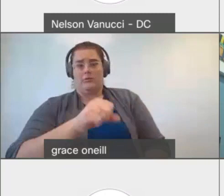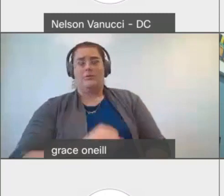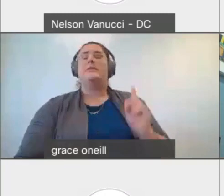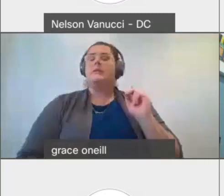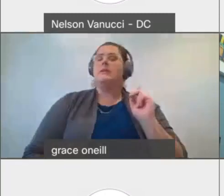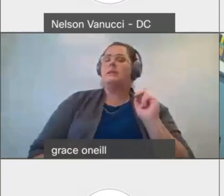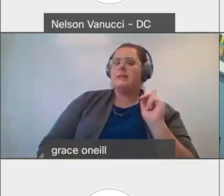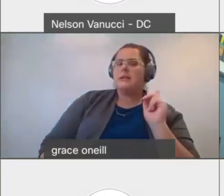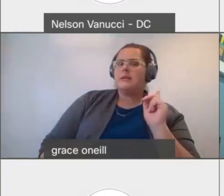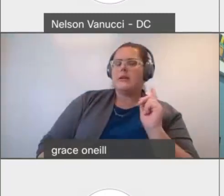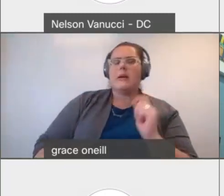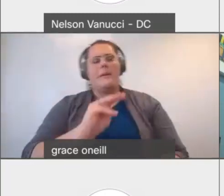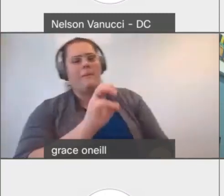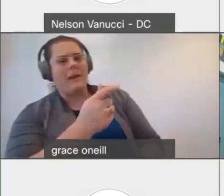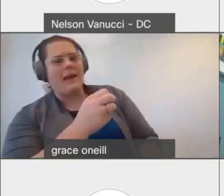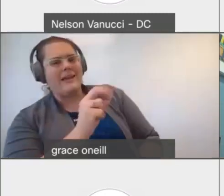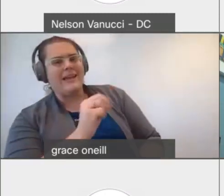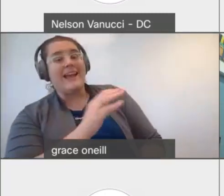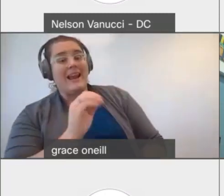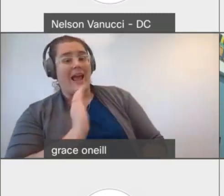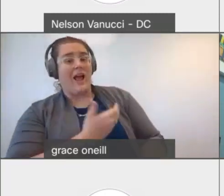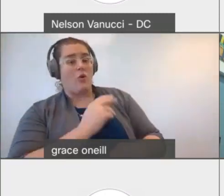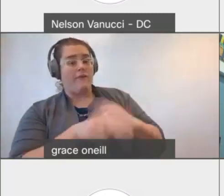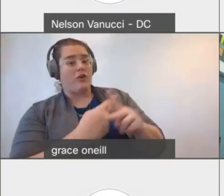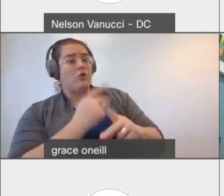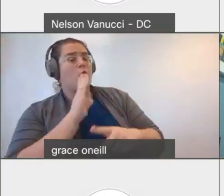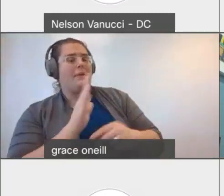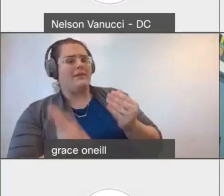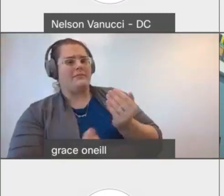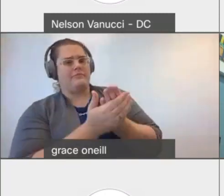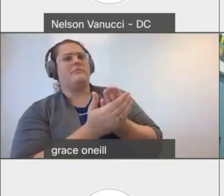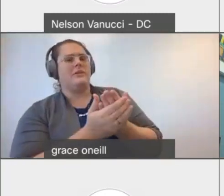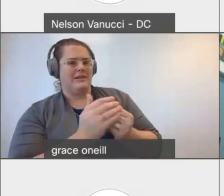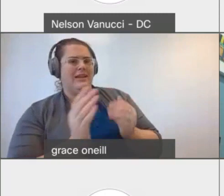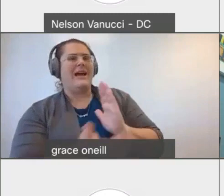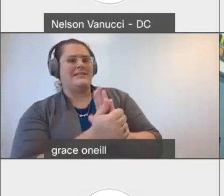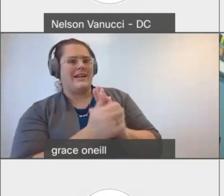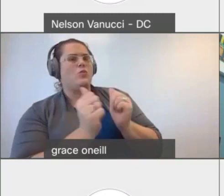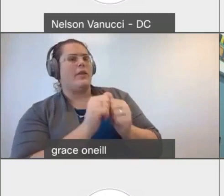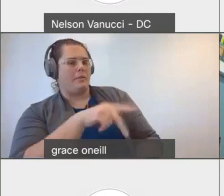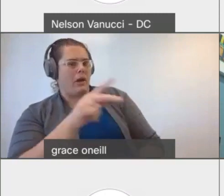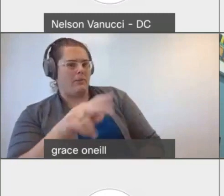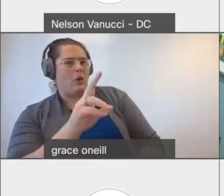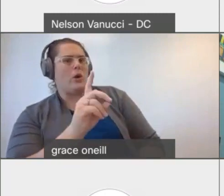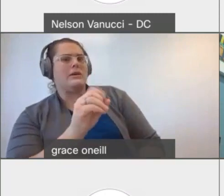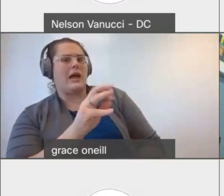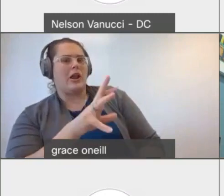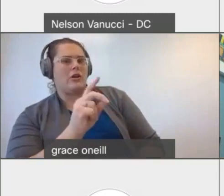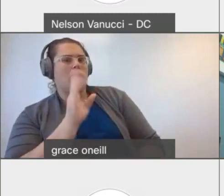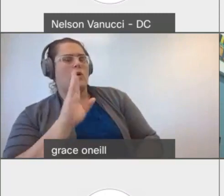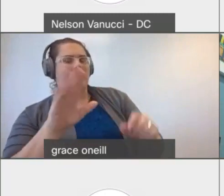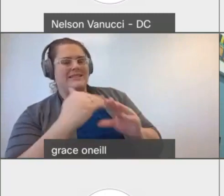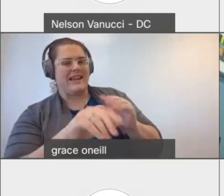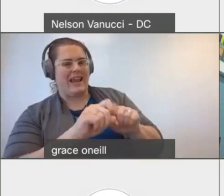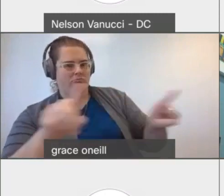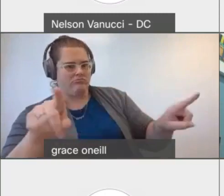pre-recorded version of the PowerPoint will actually be in some of the materials that Donald will be sending out in his email blast. You'll be getting a link to a bunch